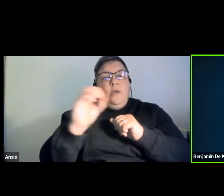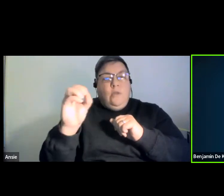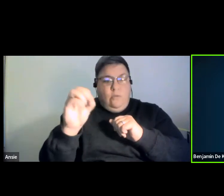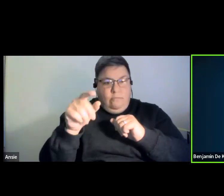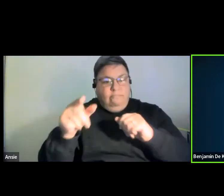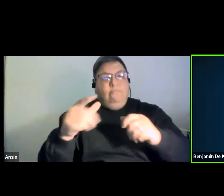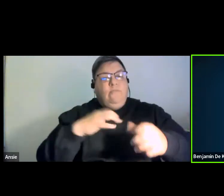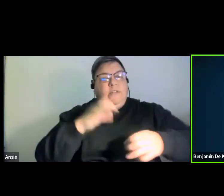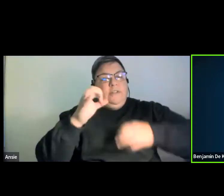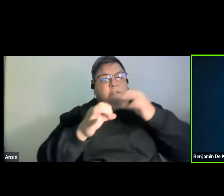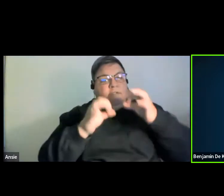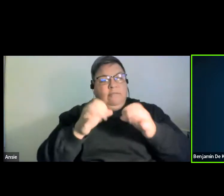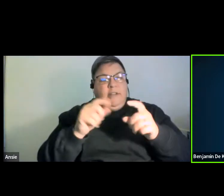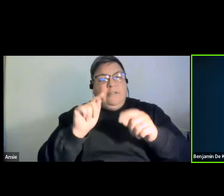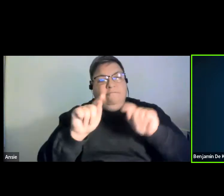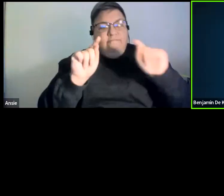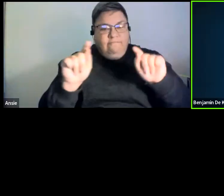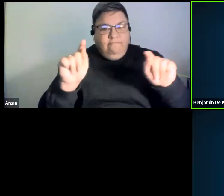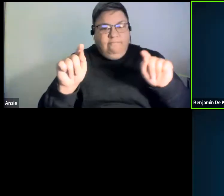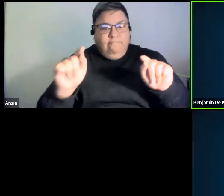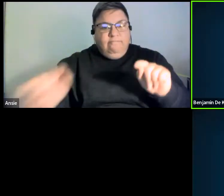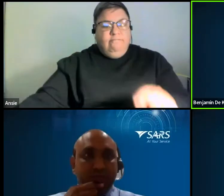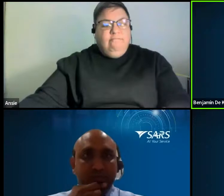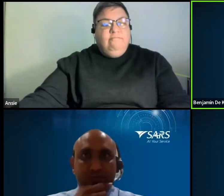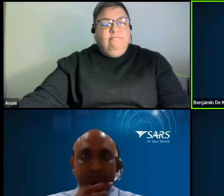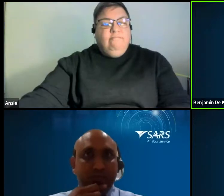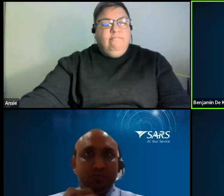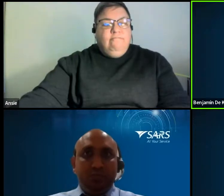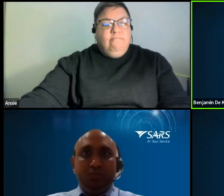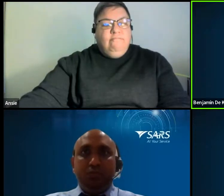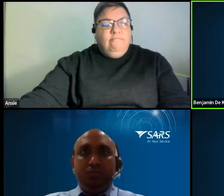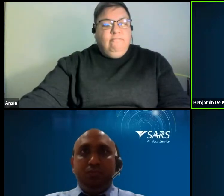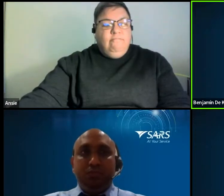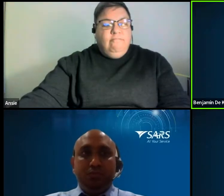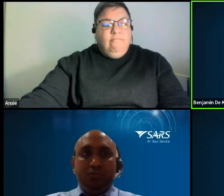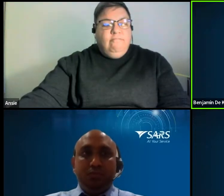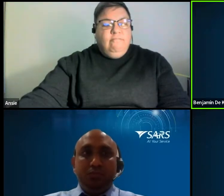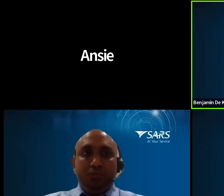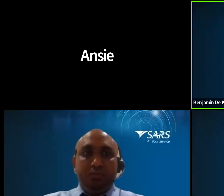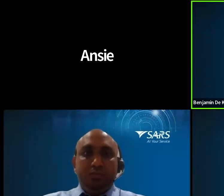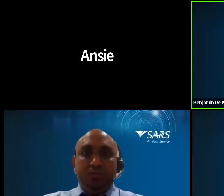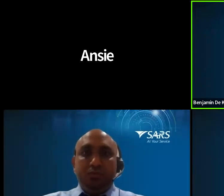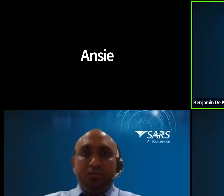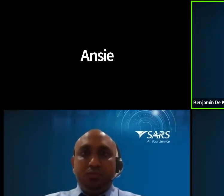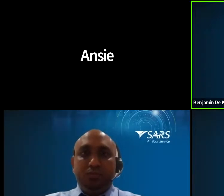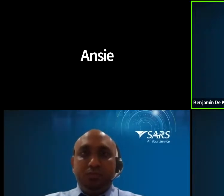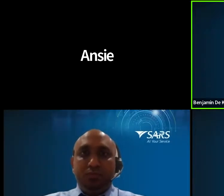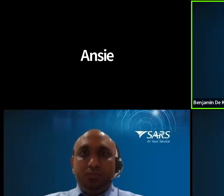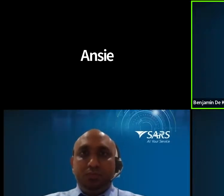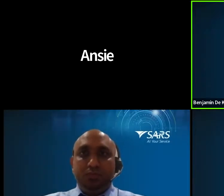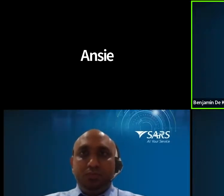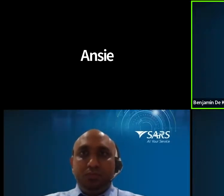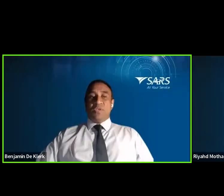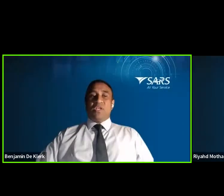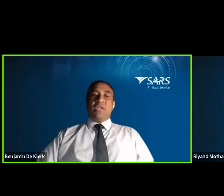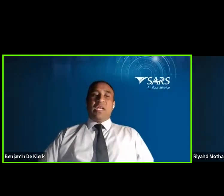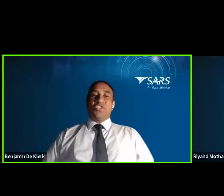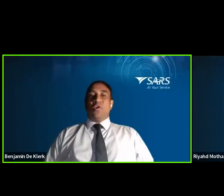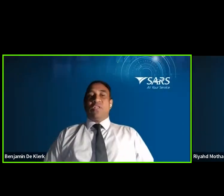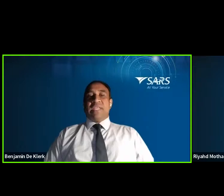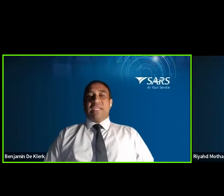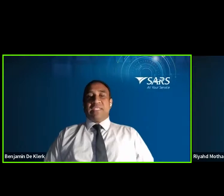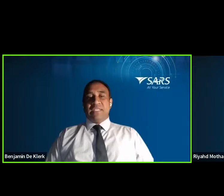also Mr. Riyad Mota. He started working for SARS in 2003 as well, also in